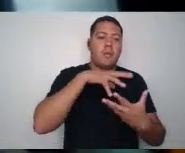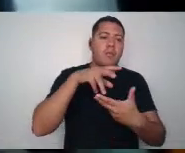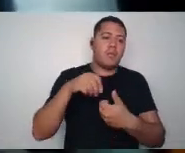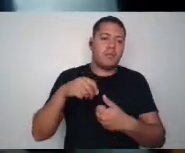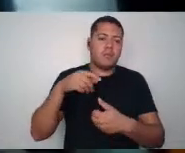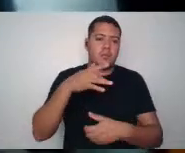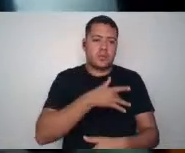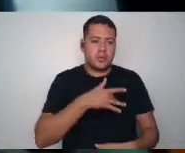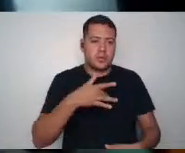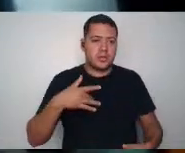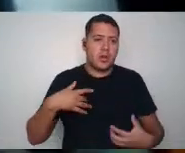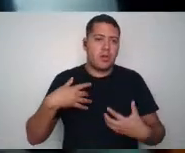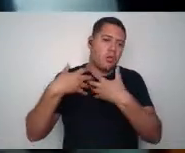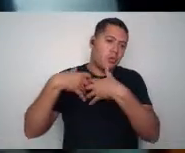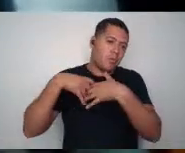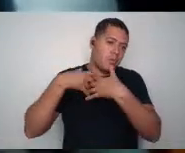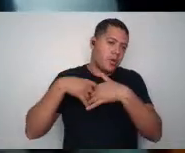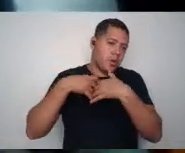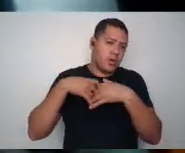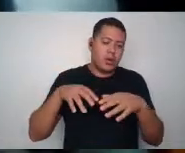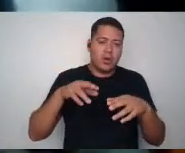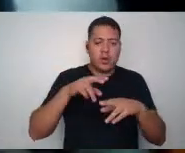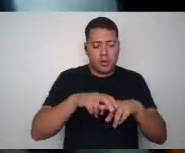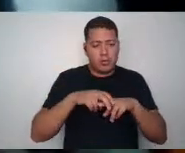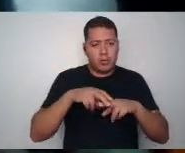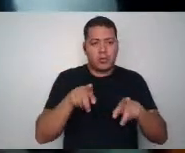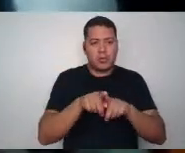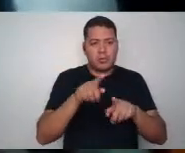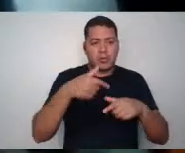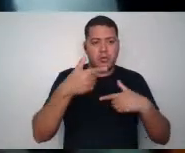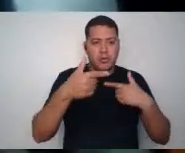On Mental Health Day,